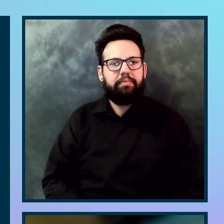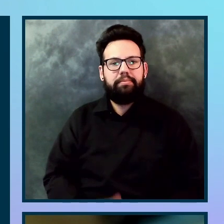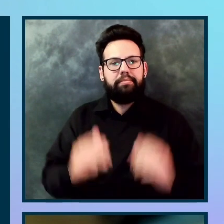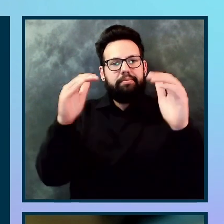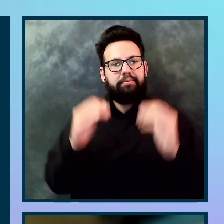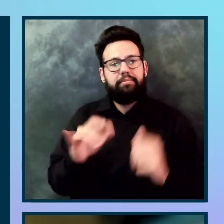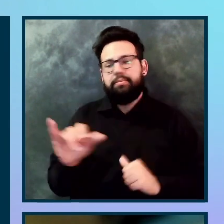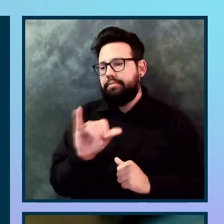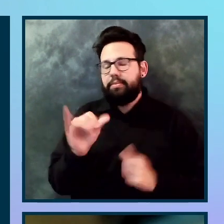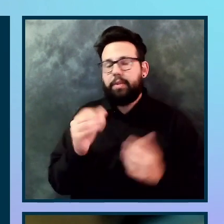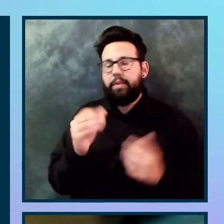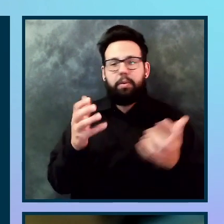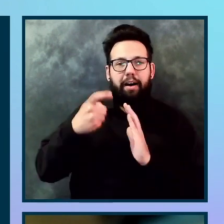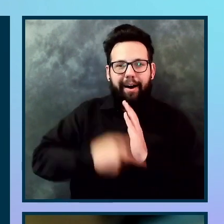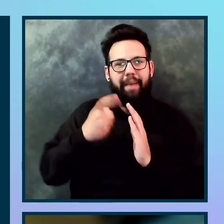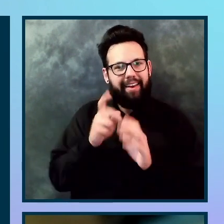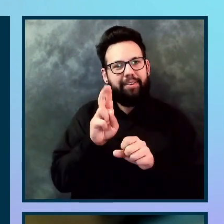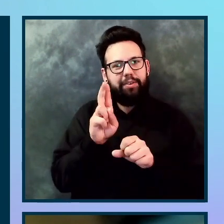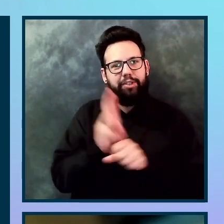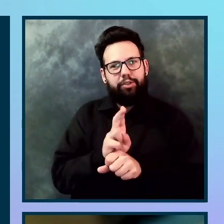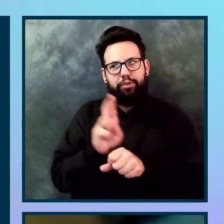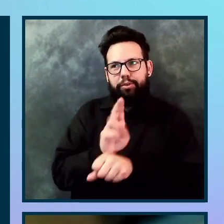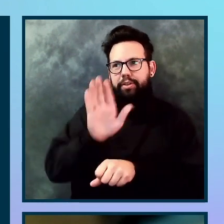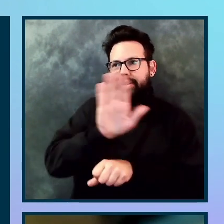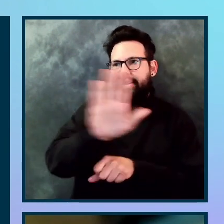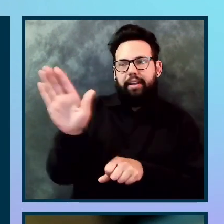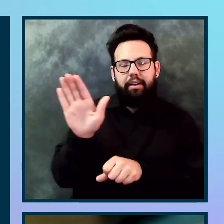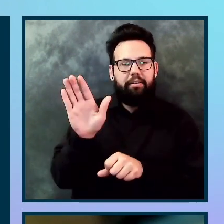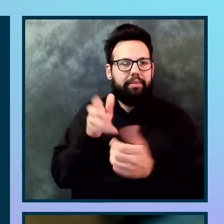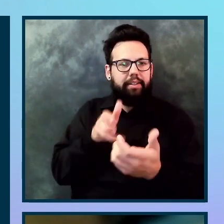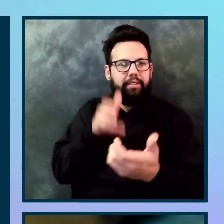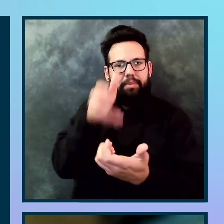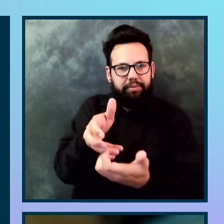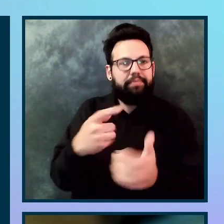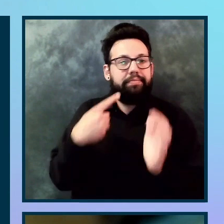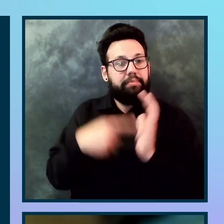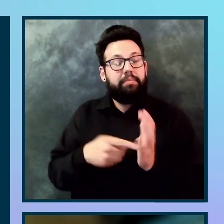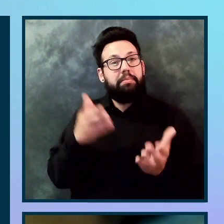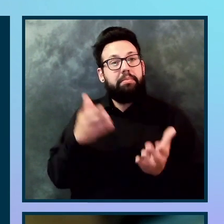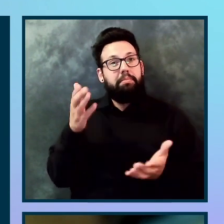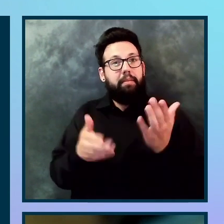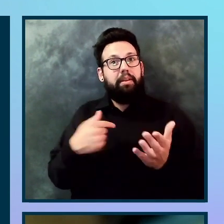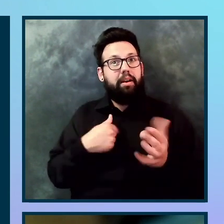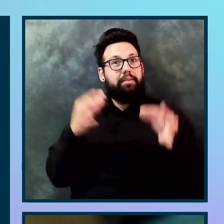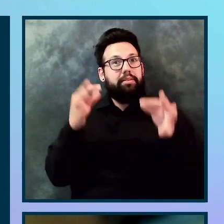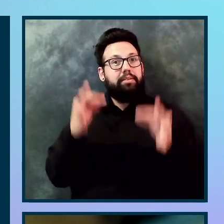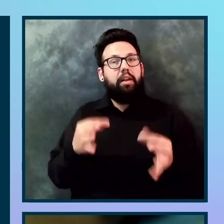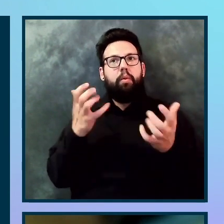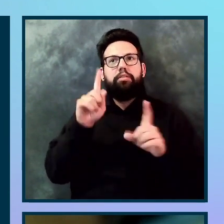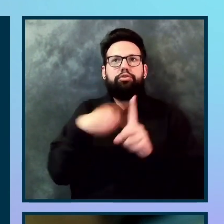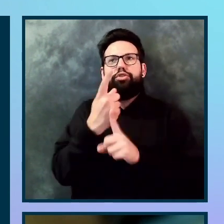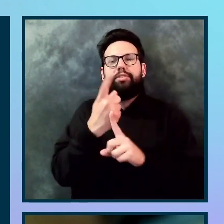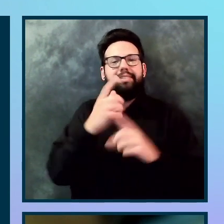like automatic user customization. So if I say globally on my headset that I want just a sitting experience,